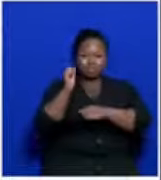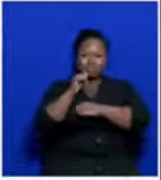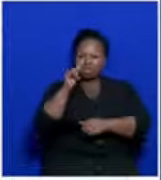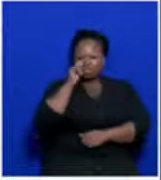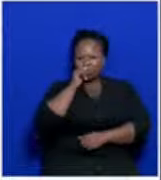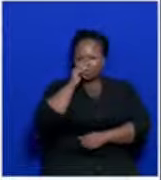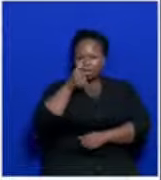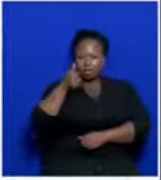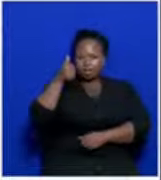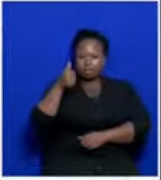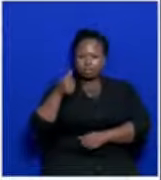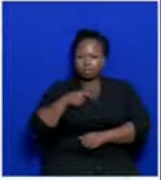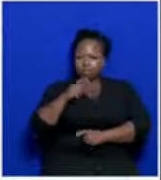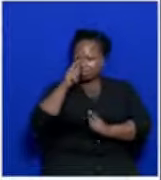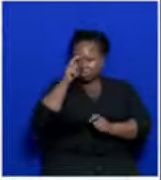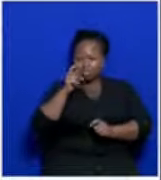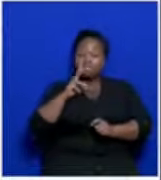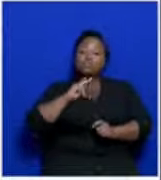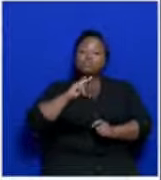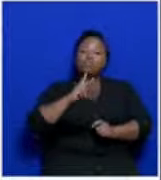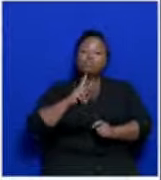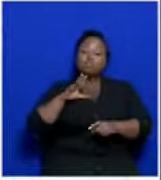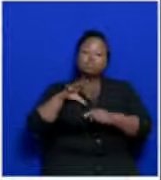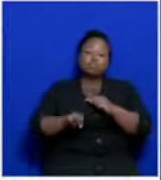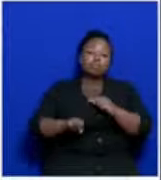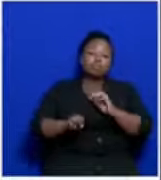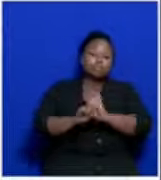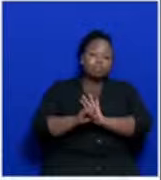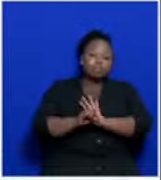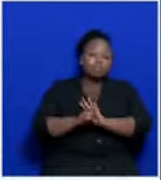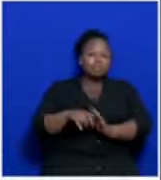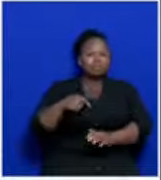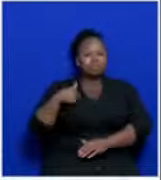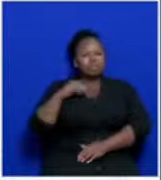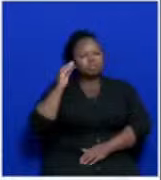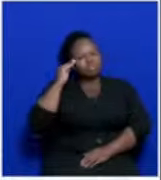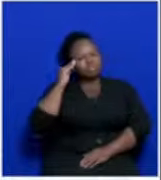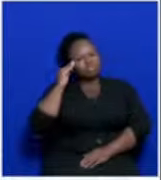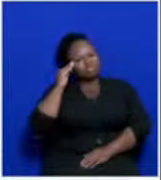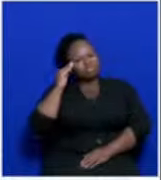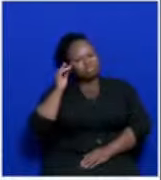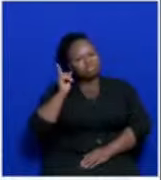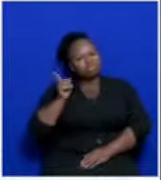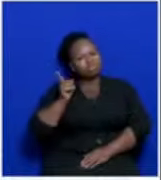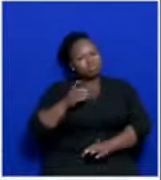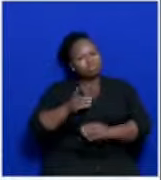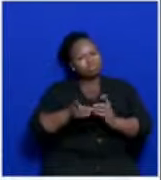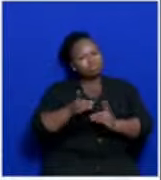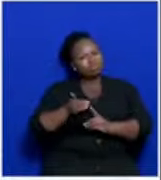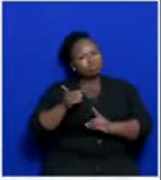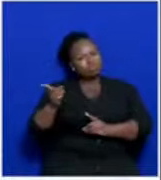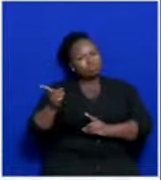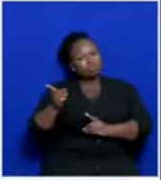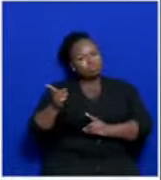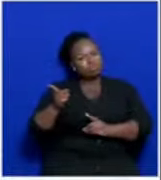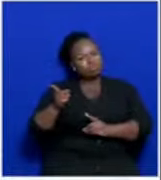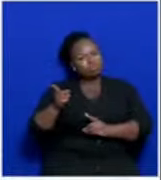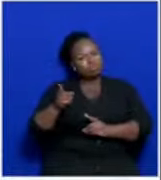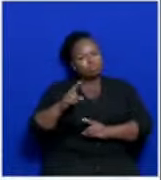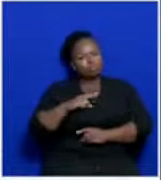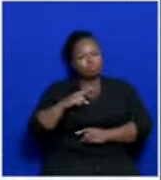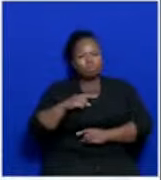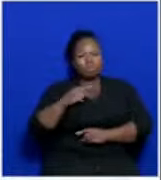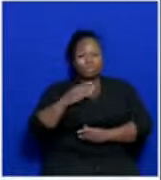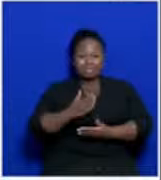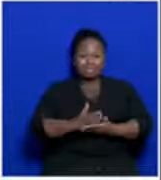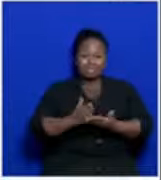this voice?" I'm interested in your description by calling some of EMPD